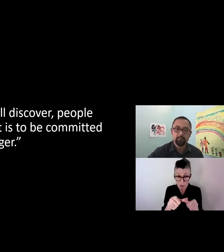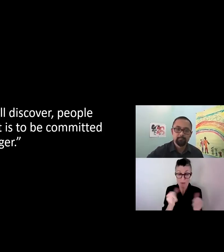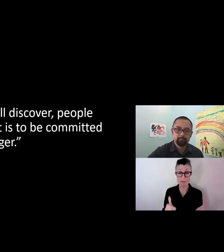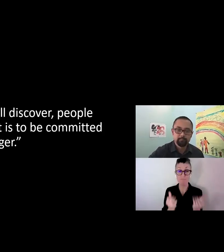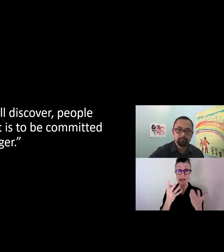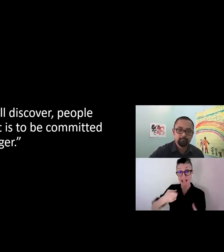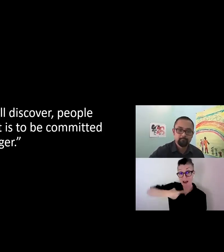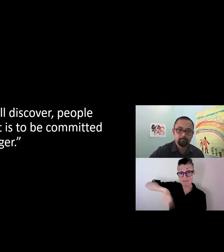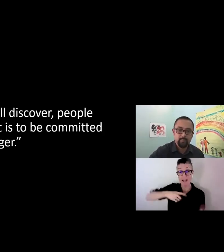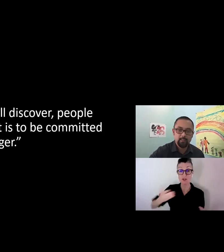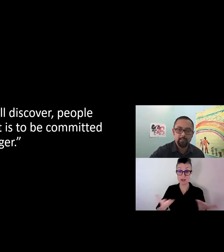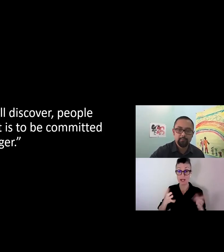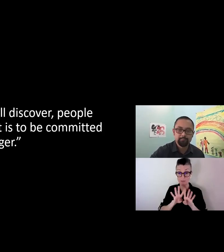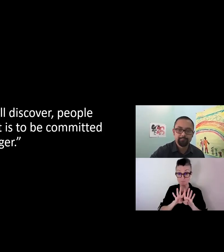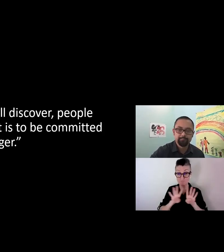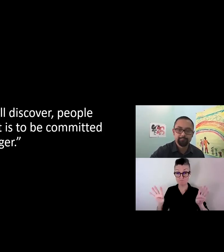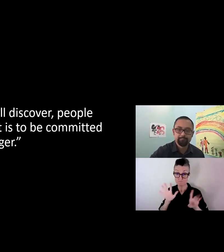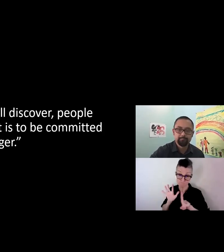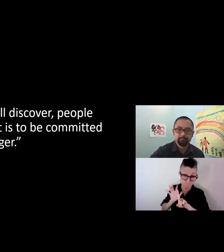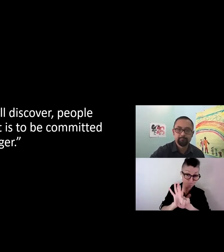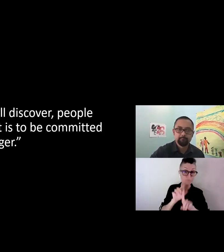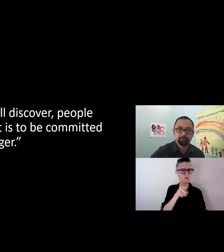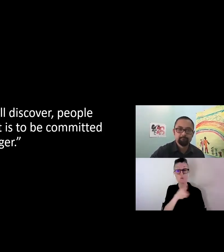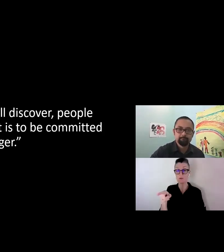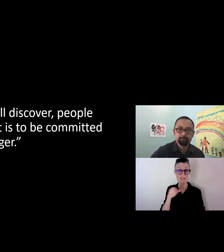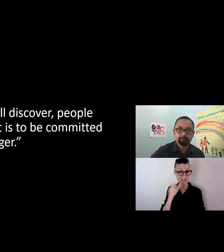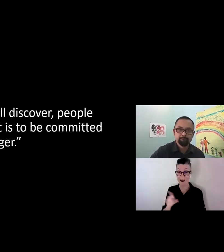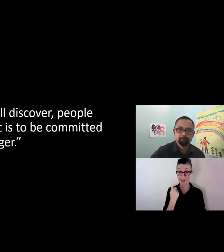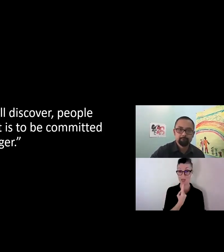alone. Thank you.